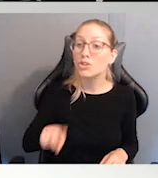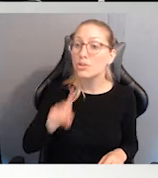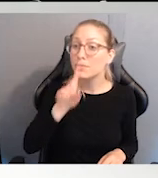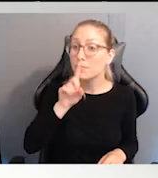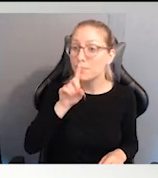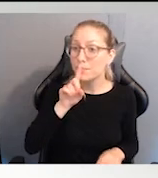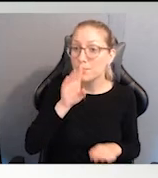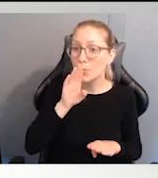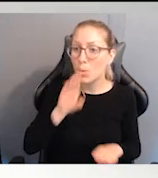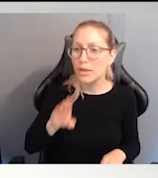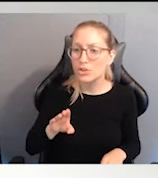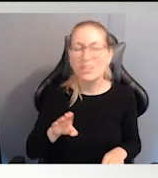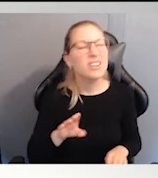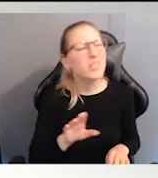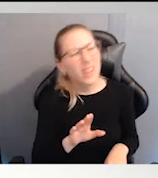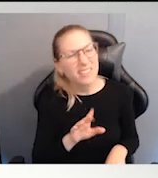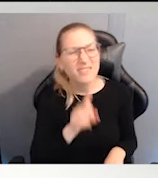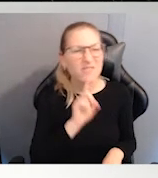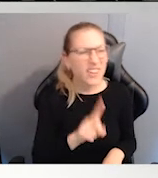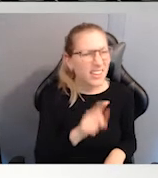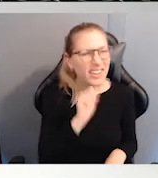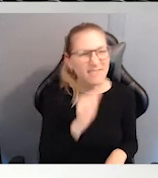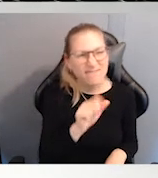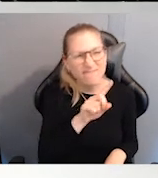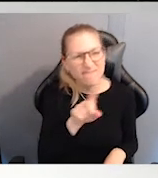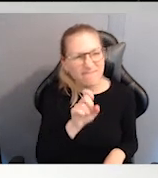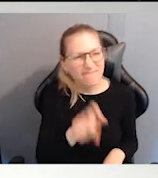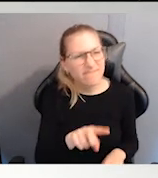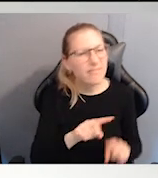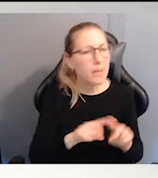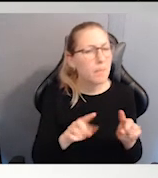It's not a question actually, but